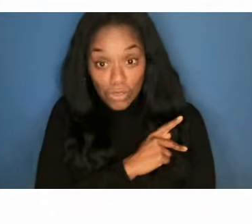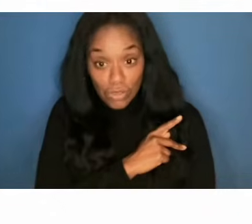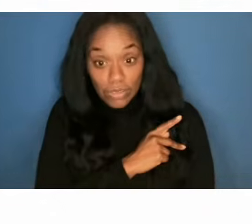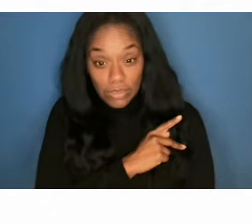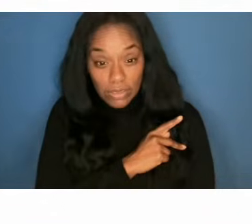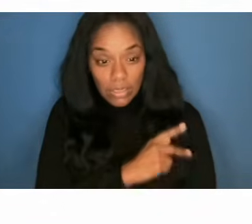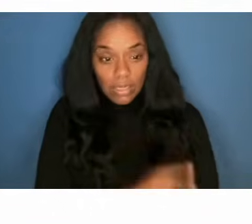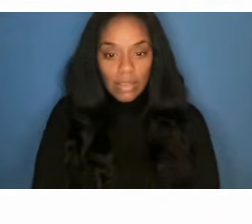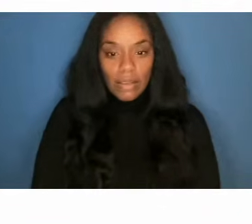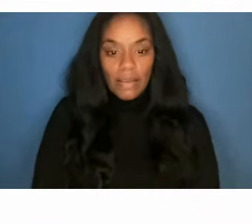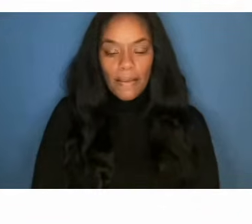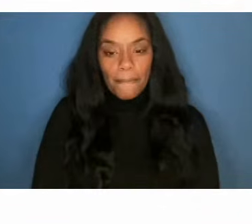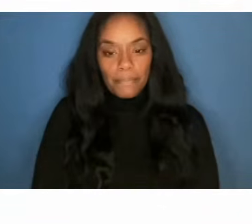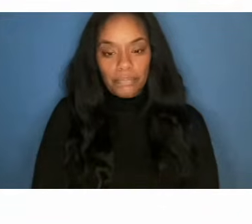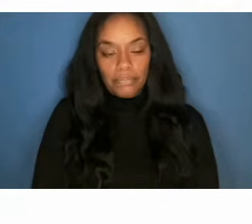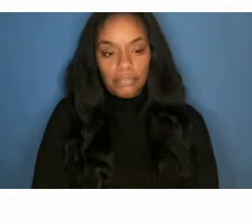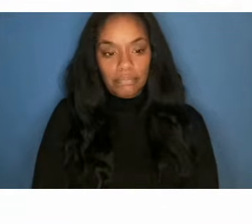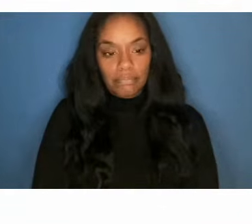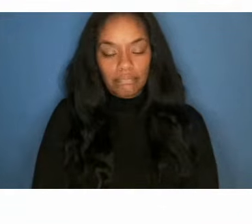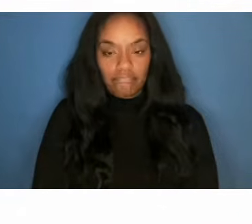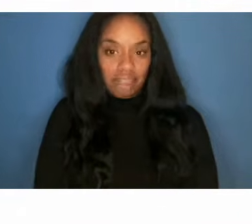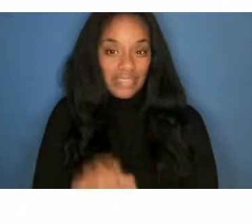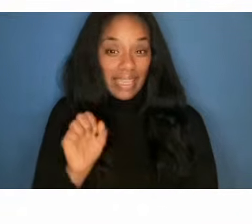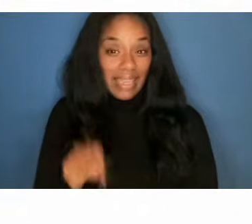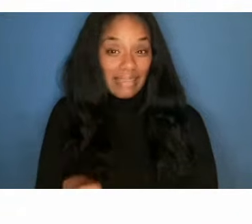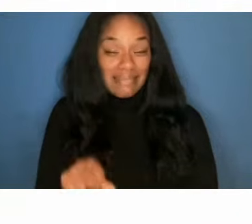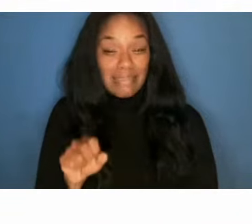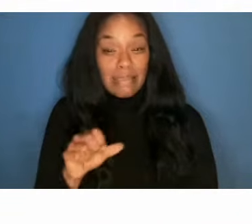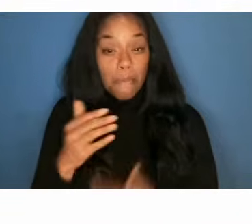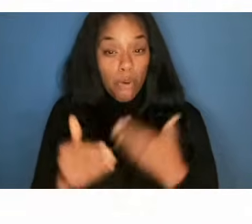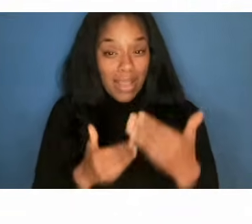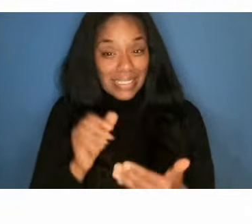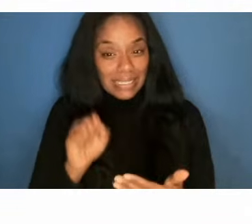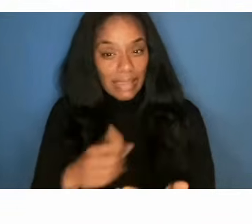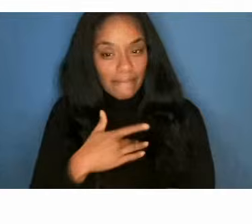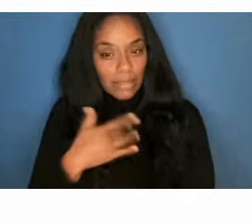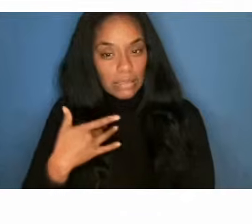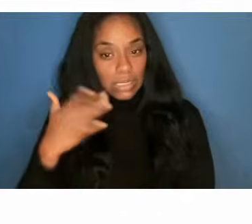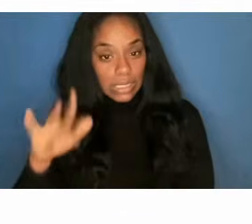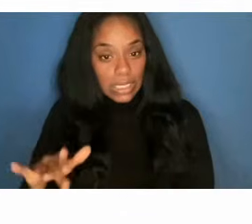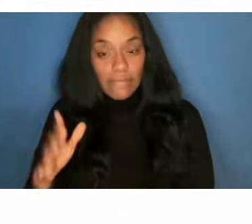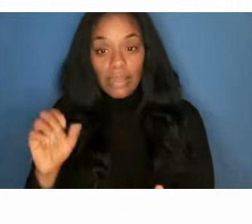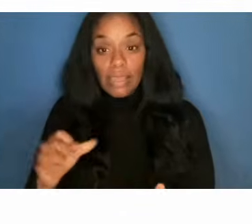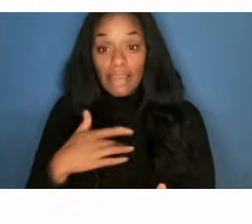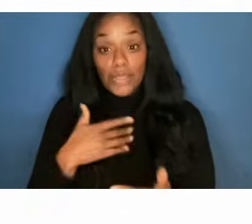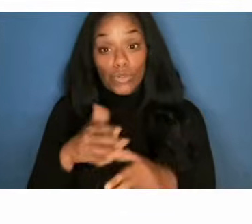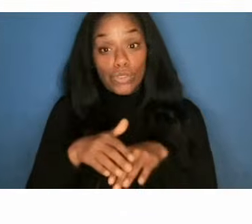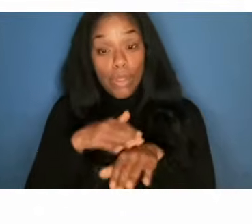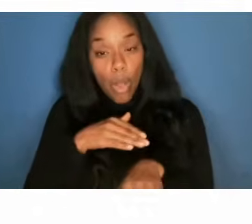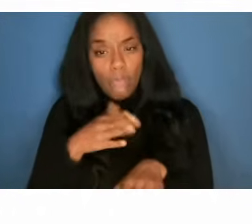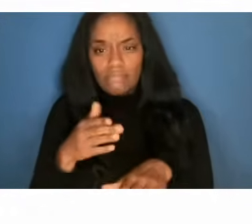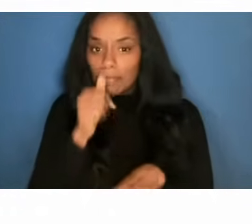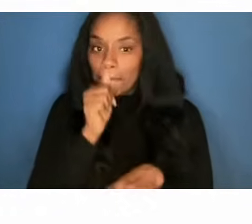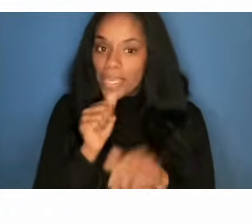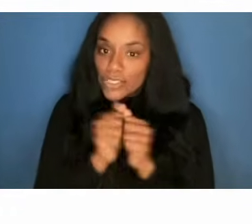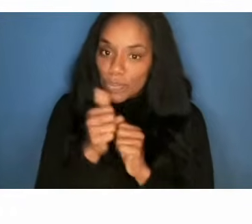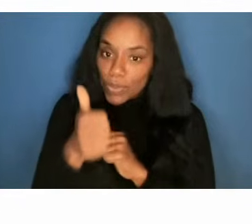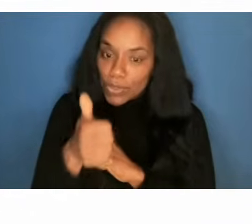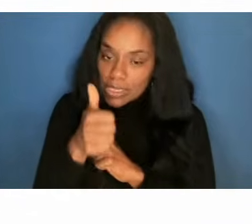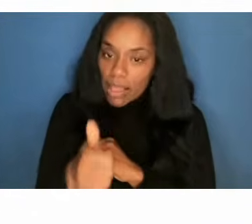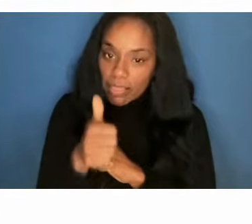so it can be a sensitive process, it can be a slow process, So be patient with yourself. You know what I